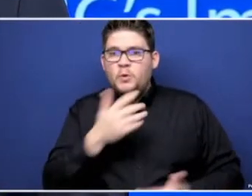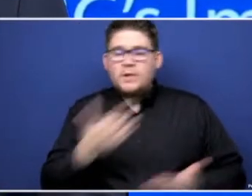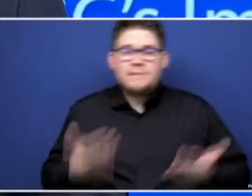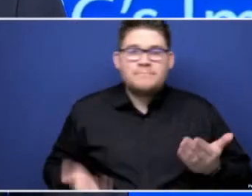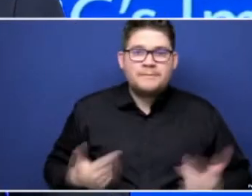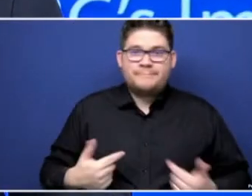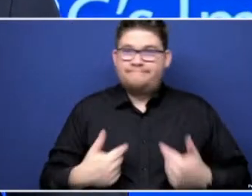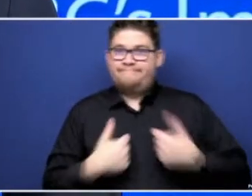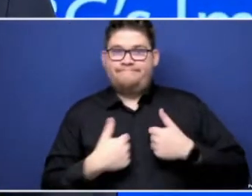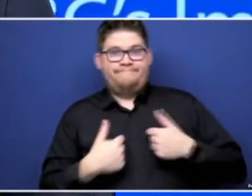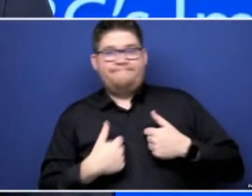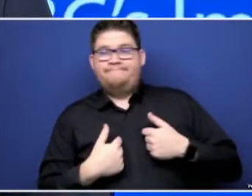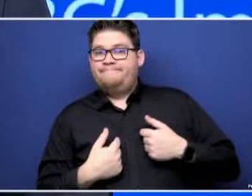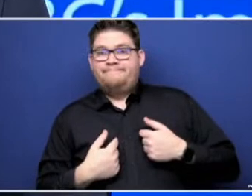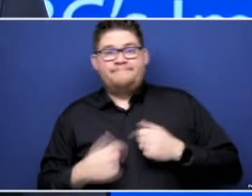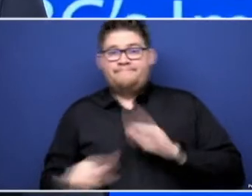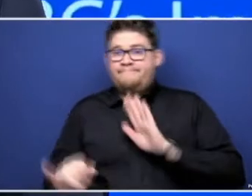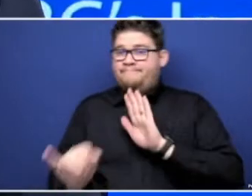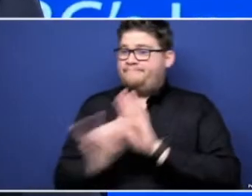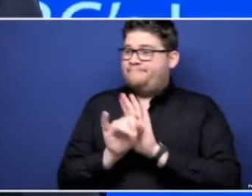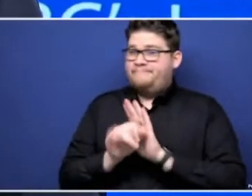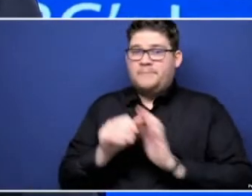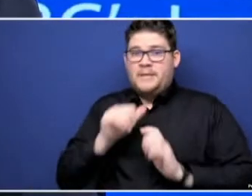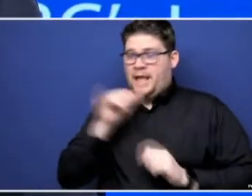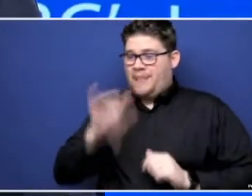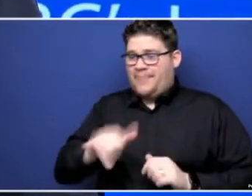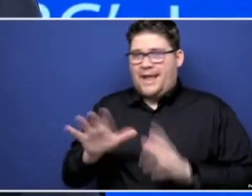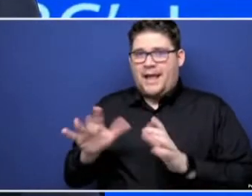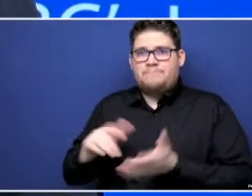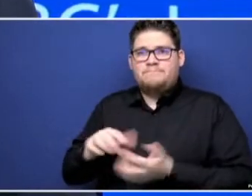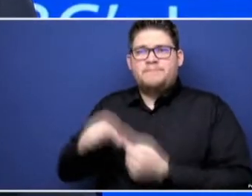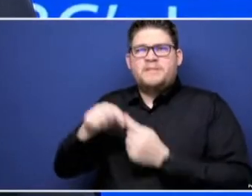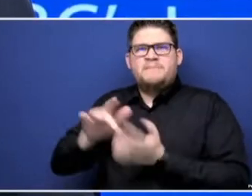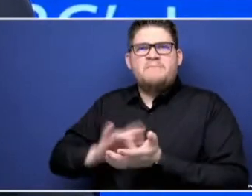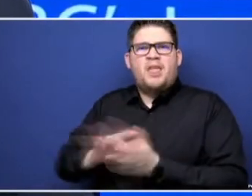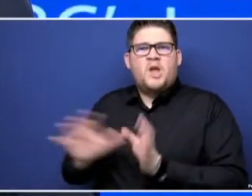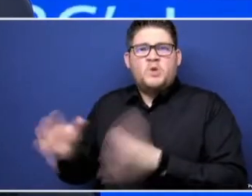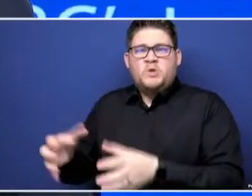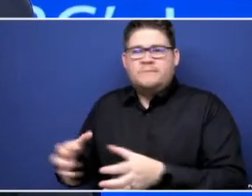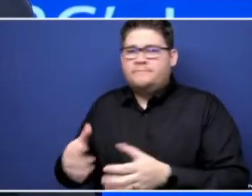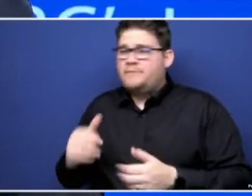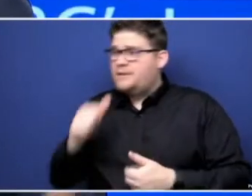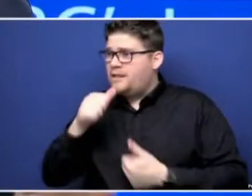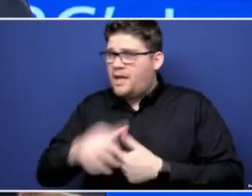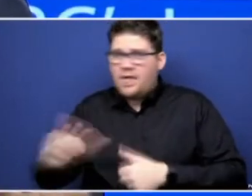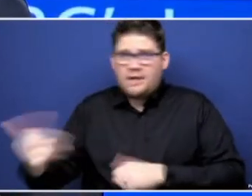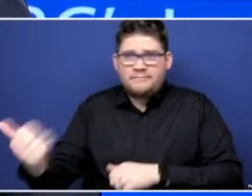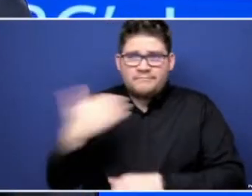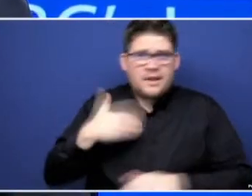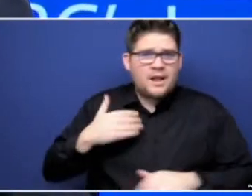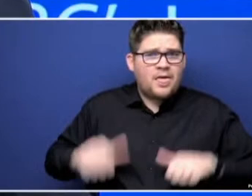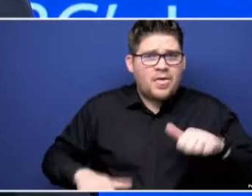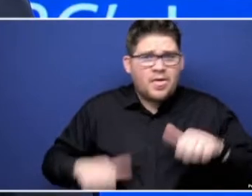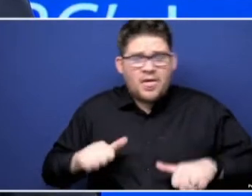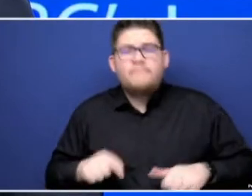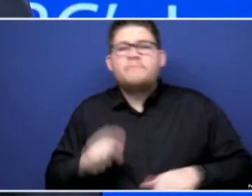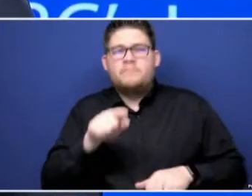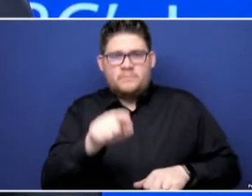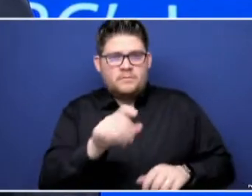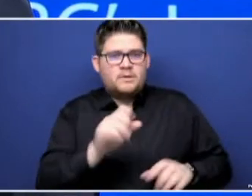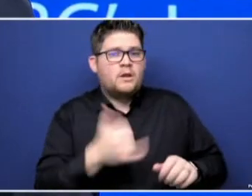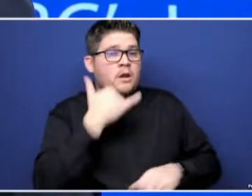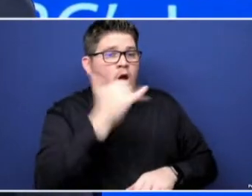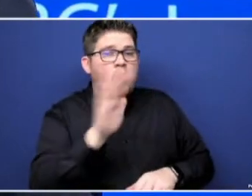last week. It's very much under active consideration by our cabinet. I believe we will certainly be moving to amend the Employment Standards